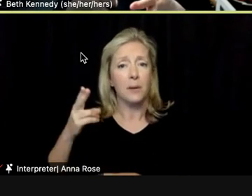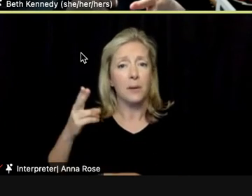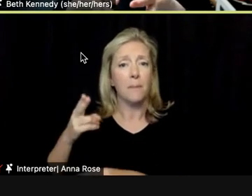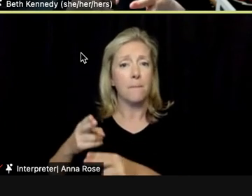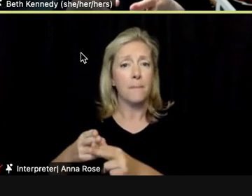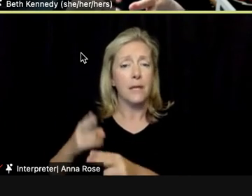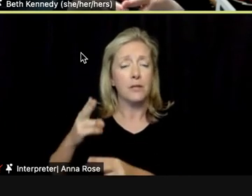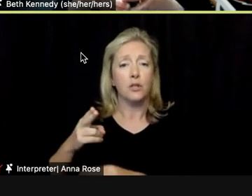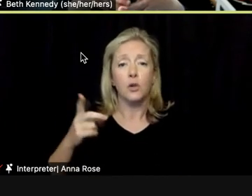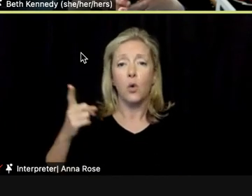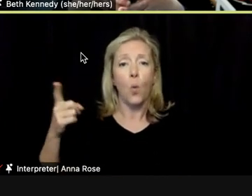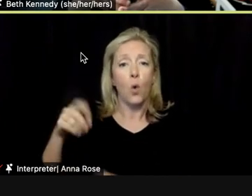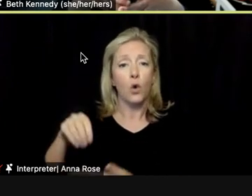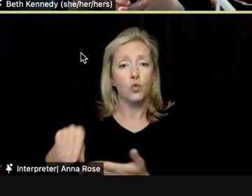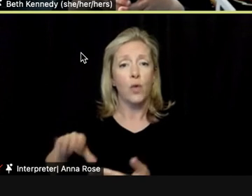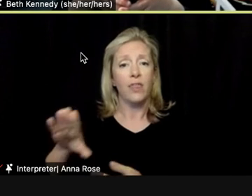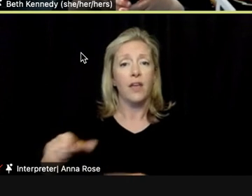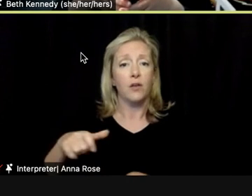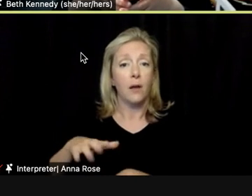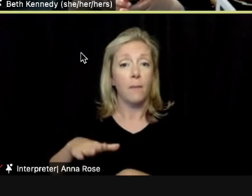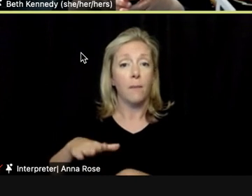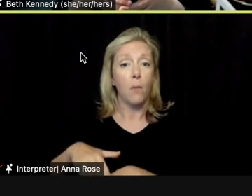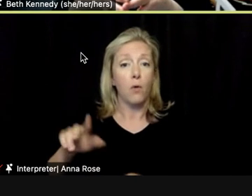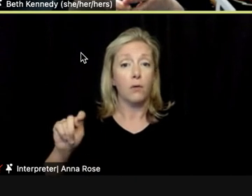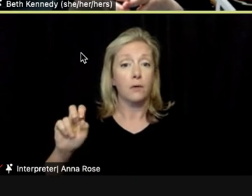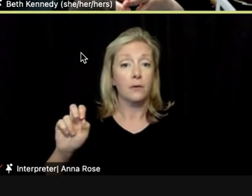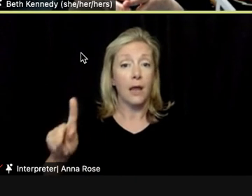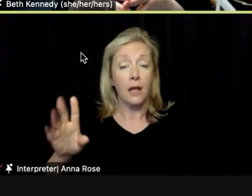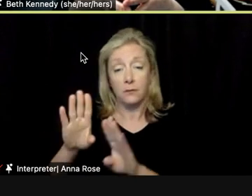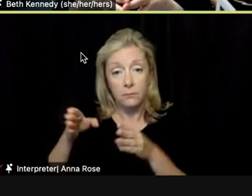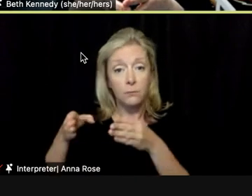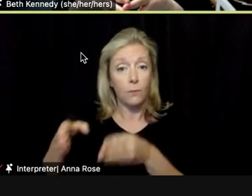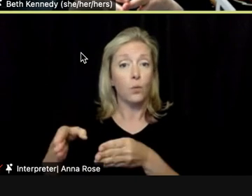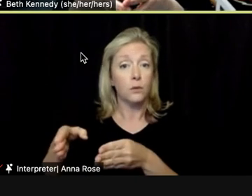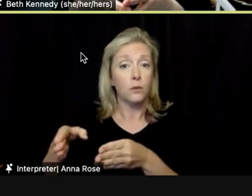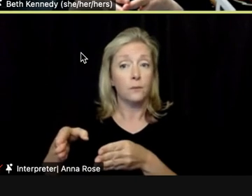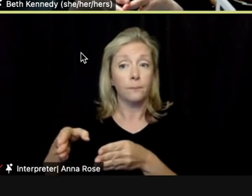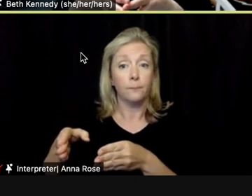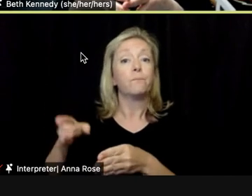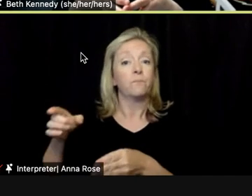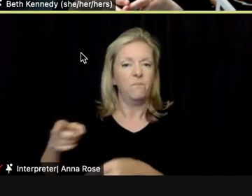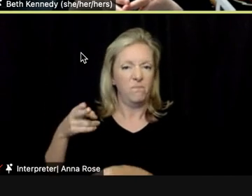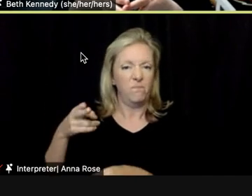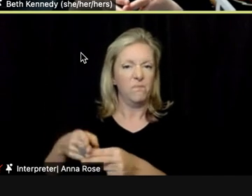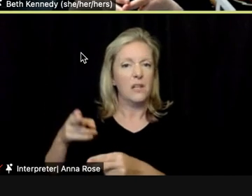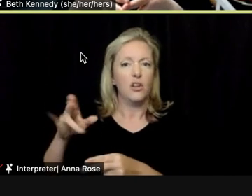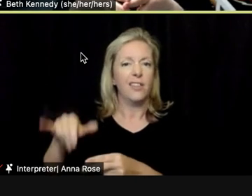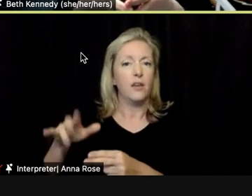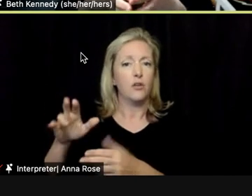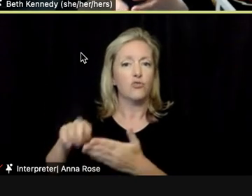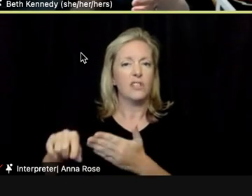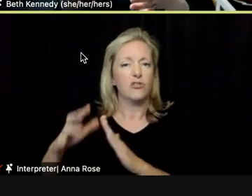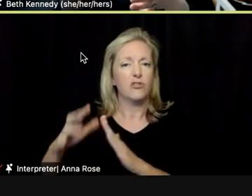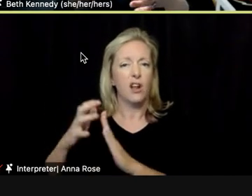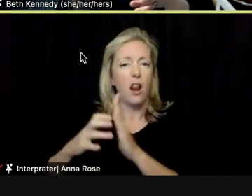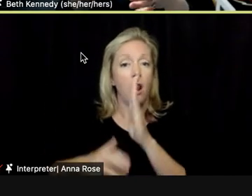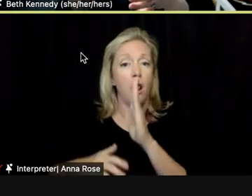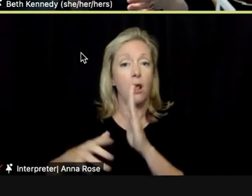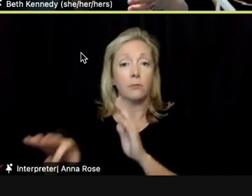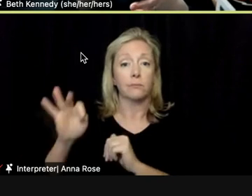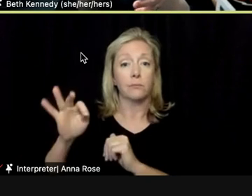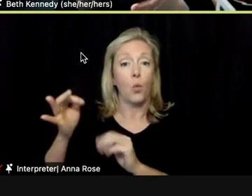time on task. And they said this student, their time on task in the classroom would